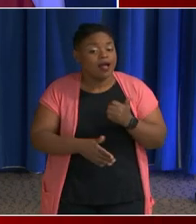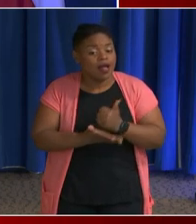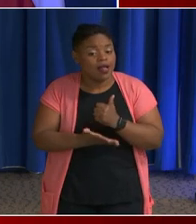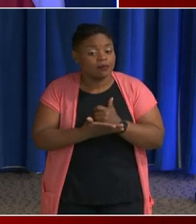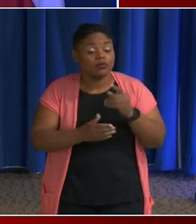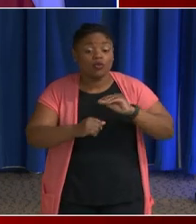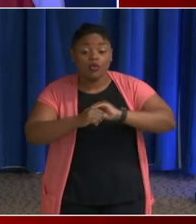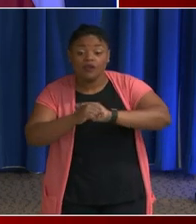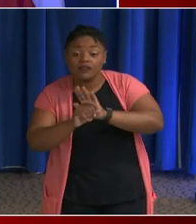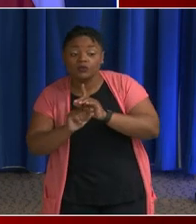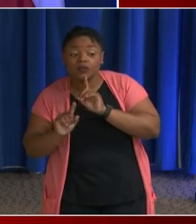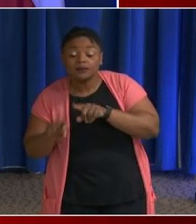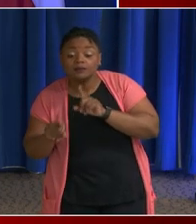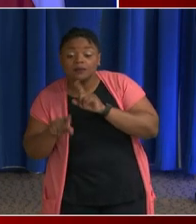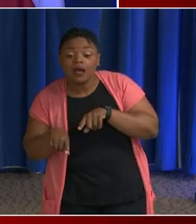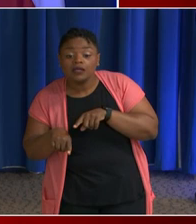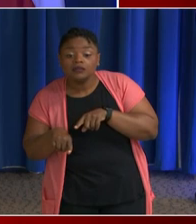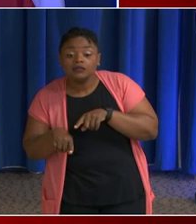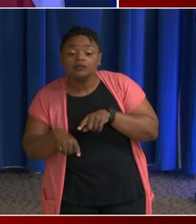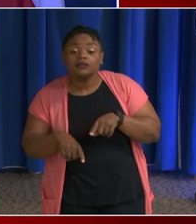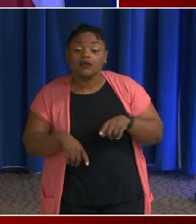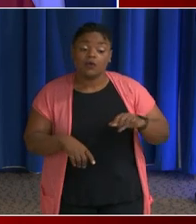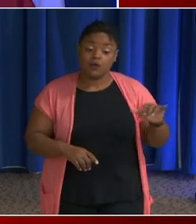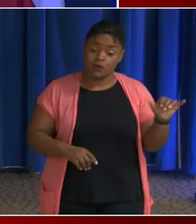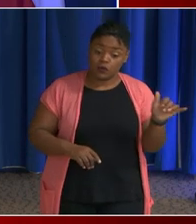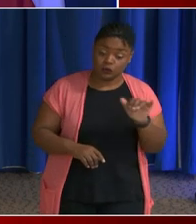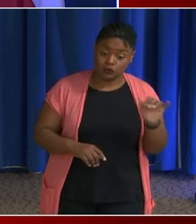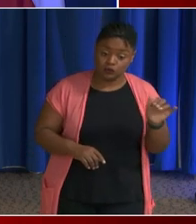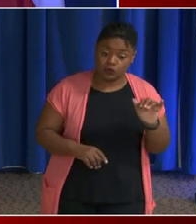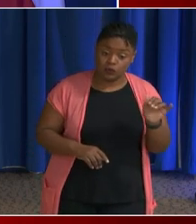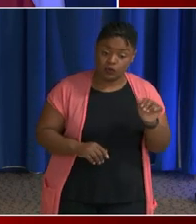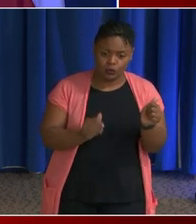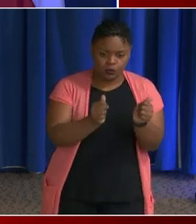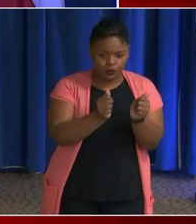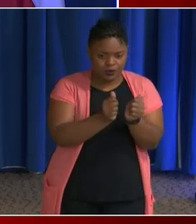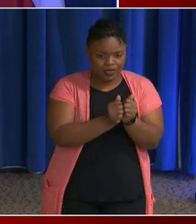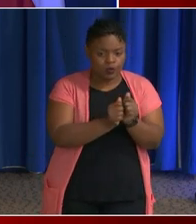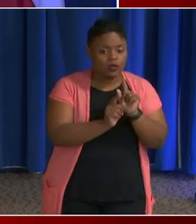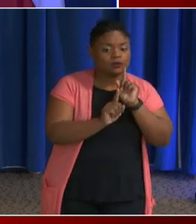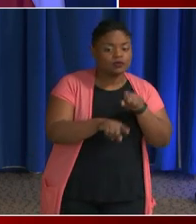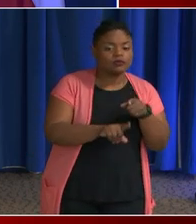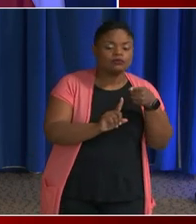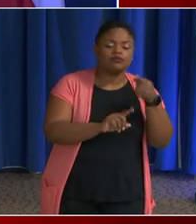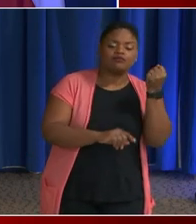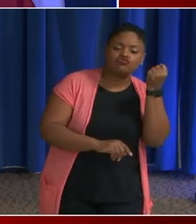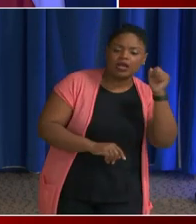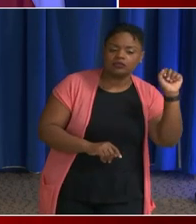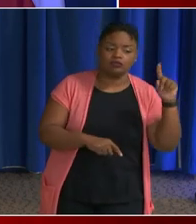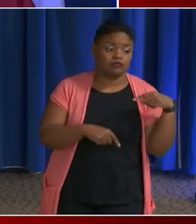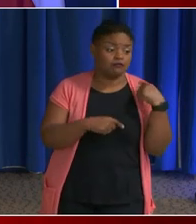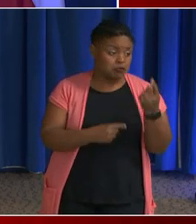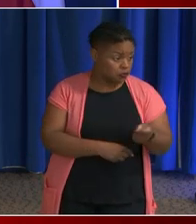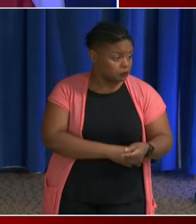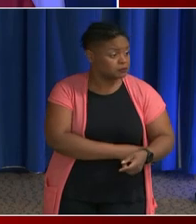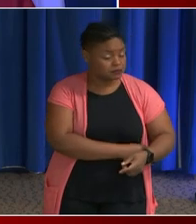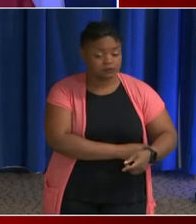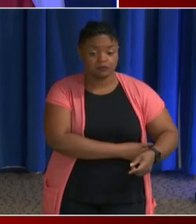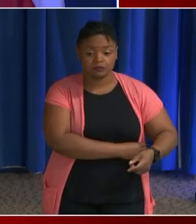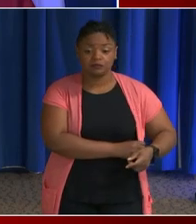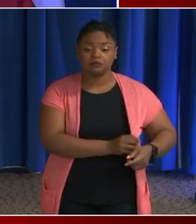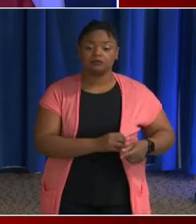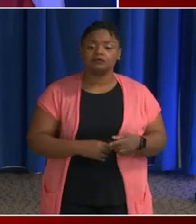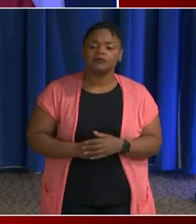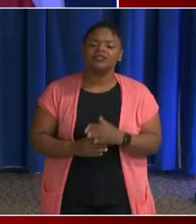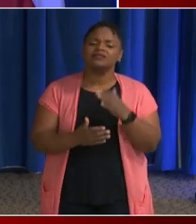response and with demonstration response including both over the last couple